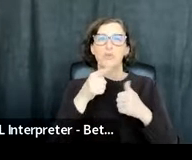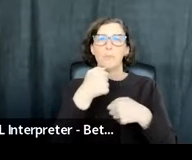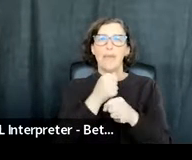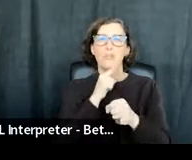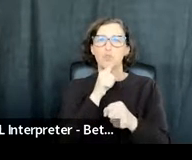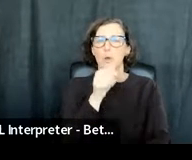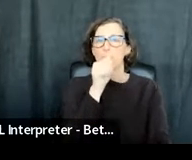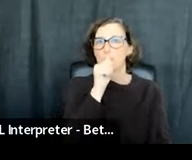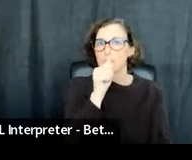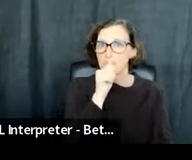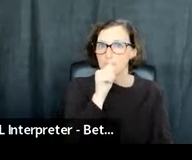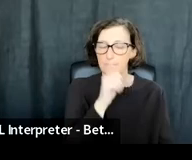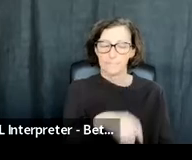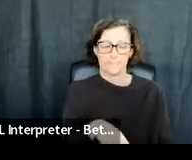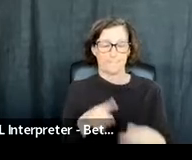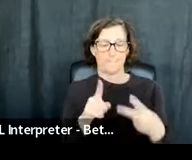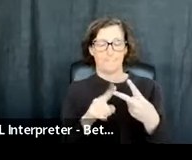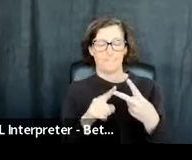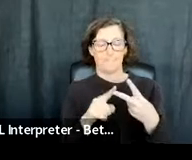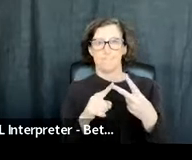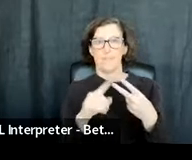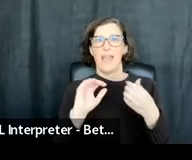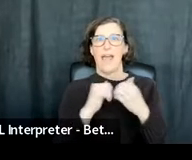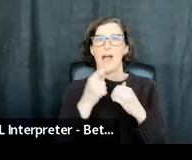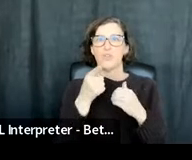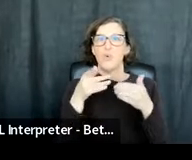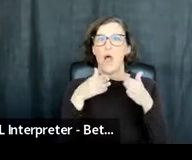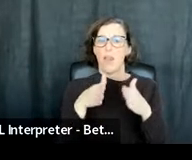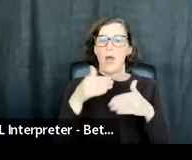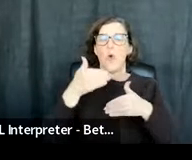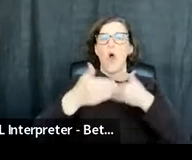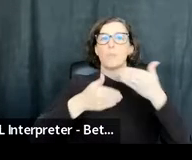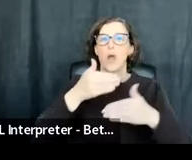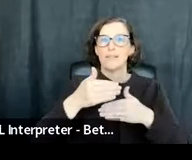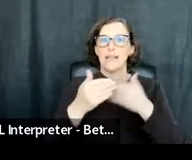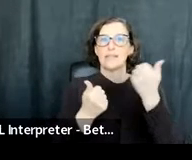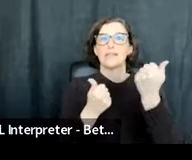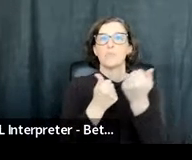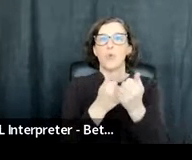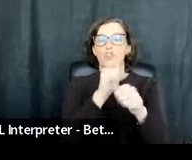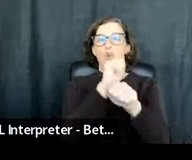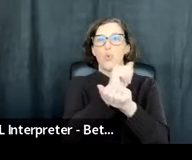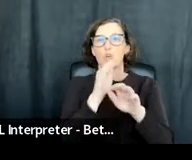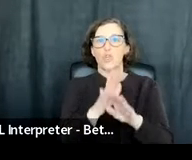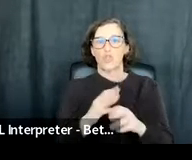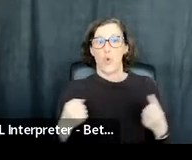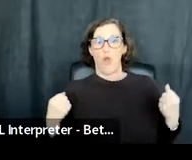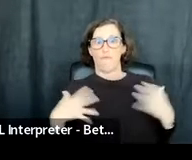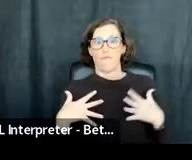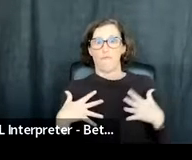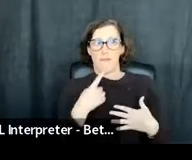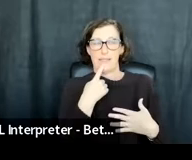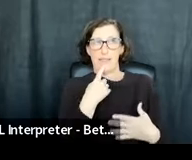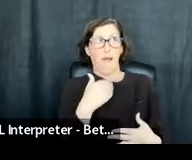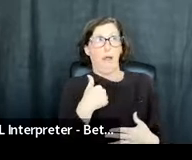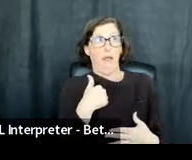the second one is related but different. How do you enable a process that supports employees who are afraid of revealing a disability,